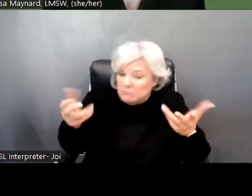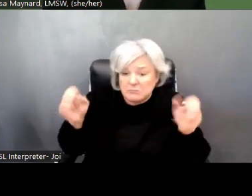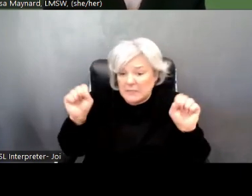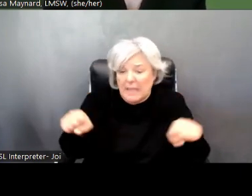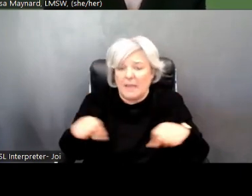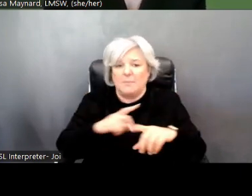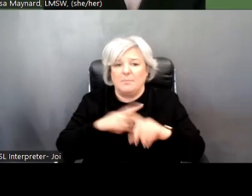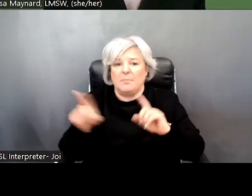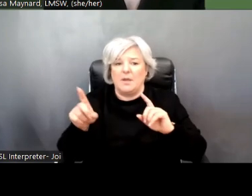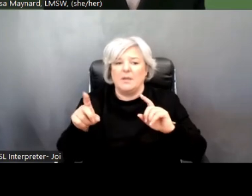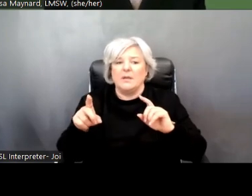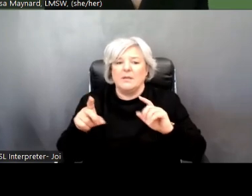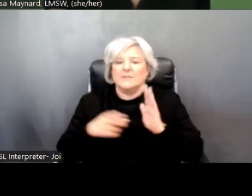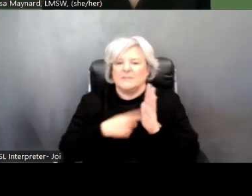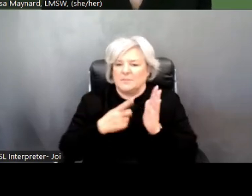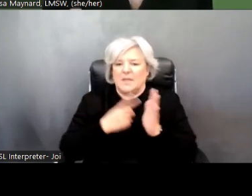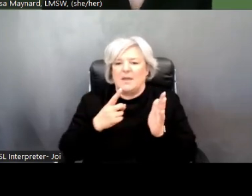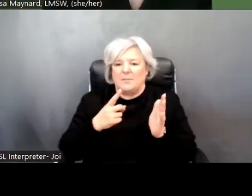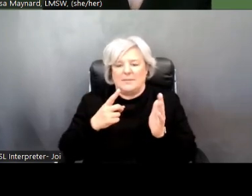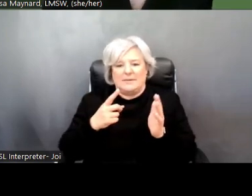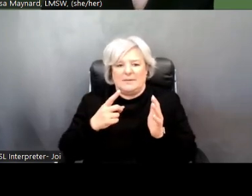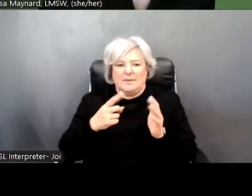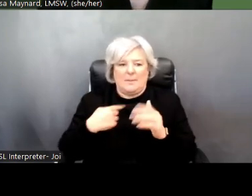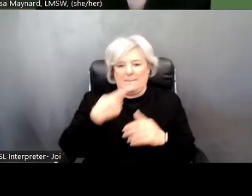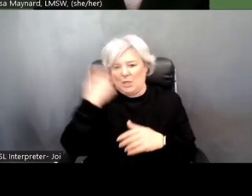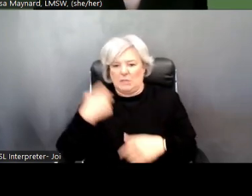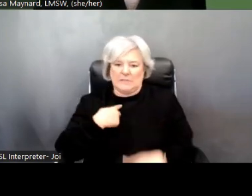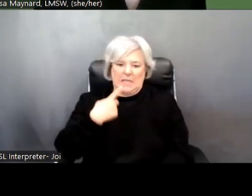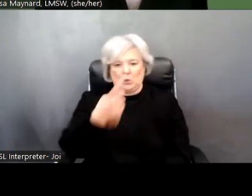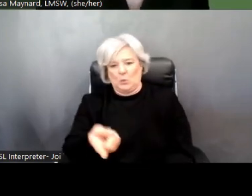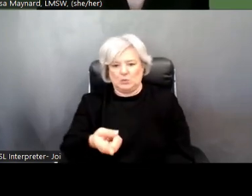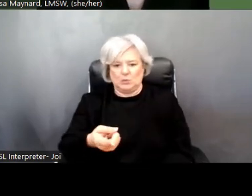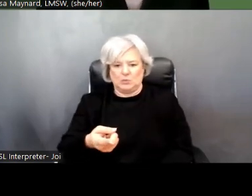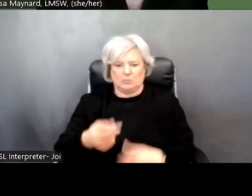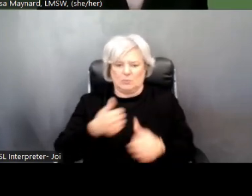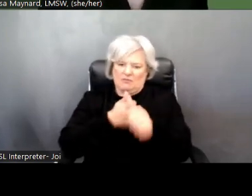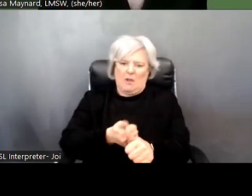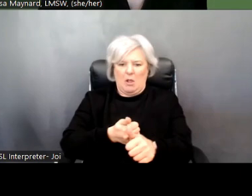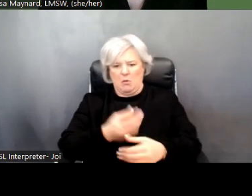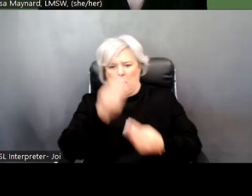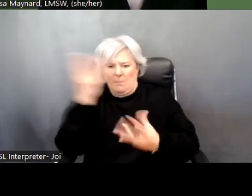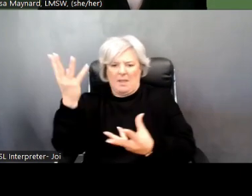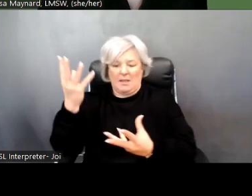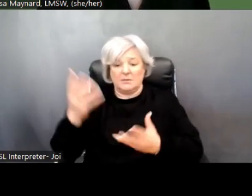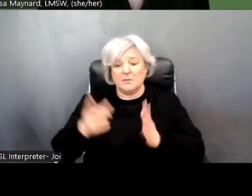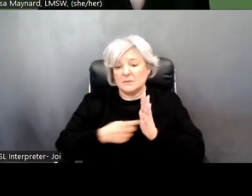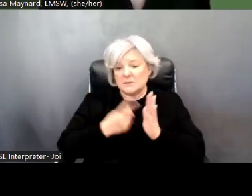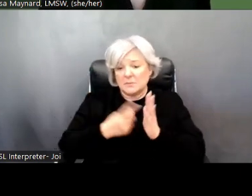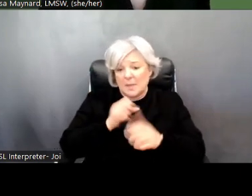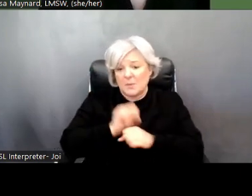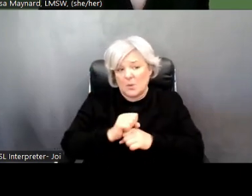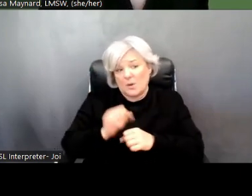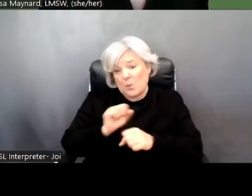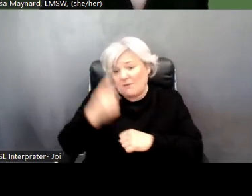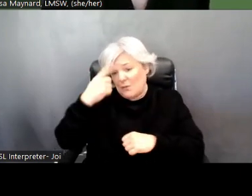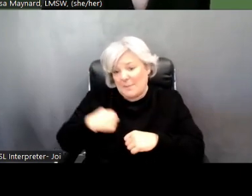is might makes right. Again, because I said so. And again, sometimes it worked for me,